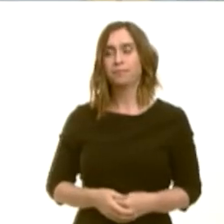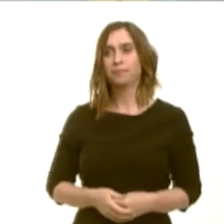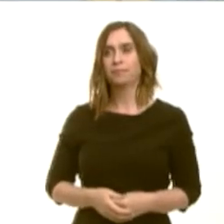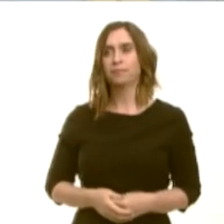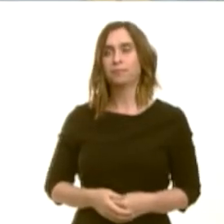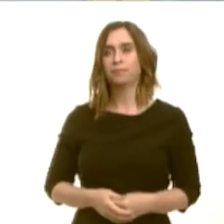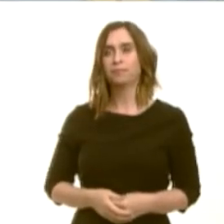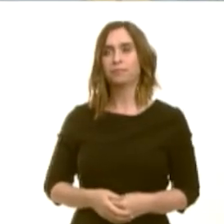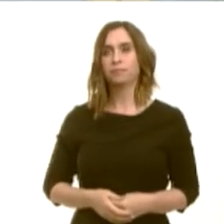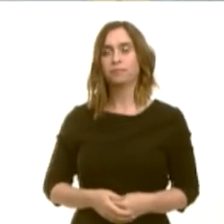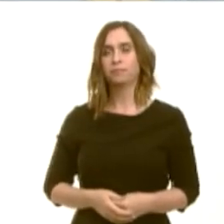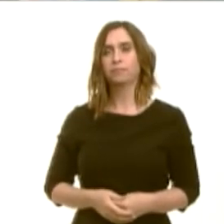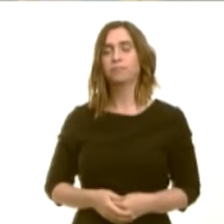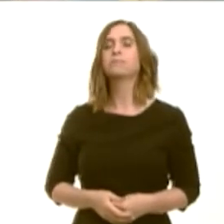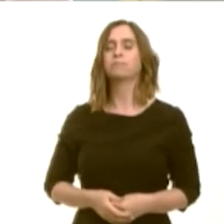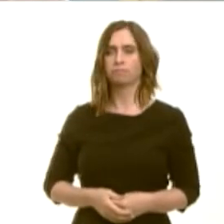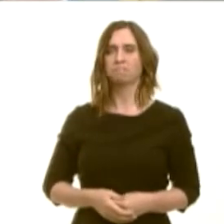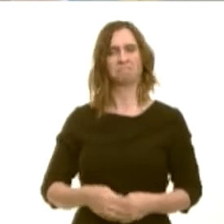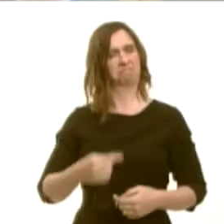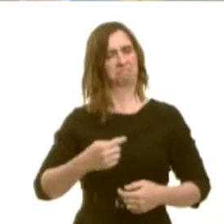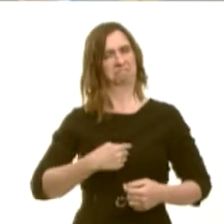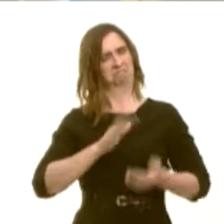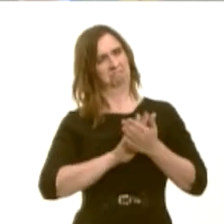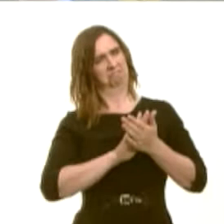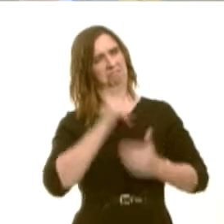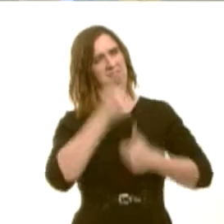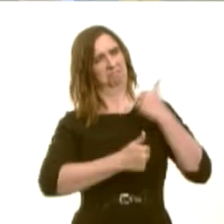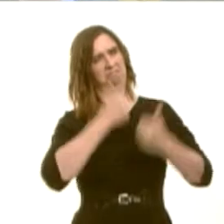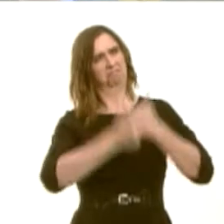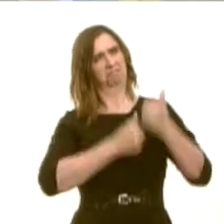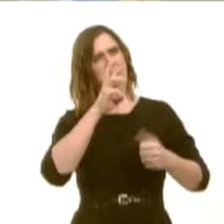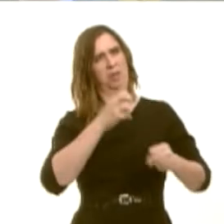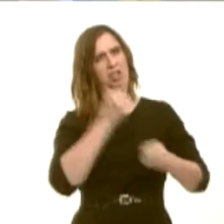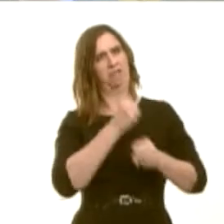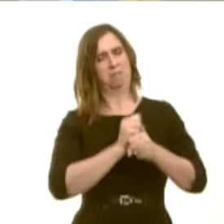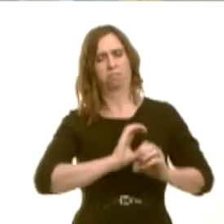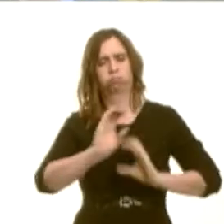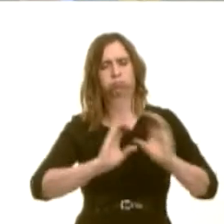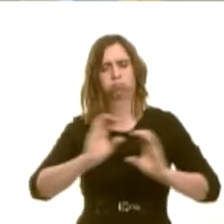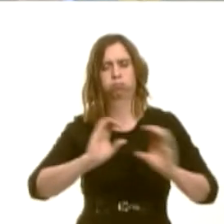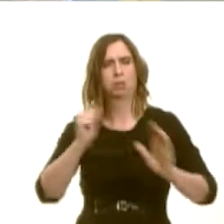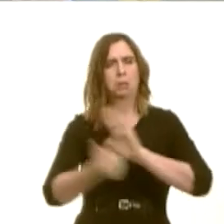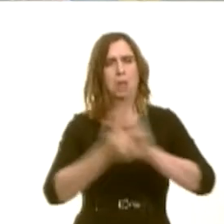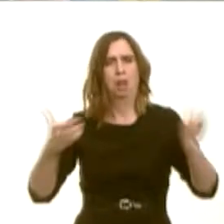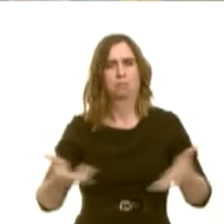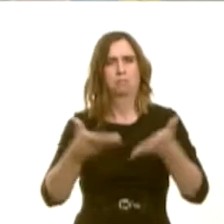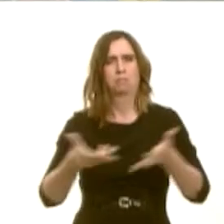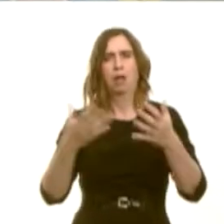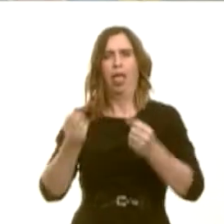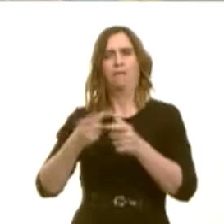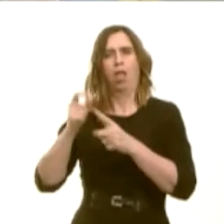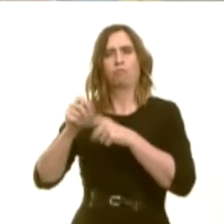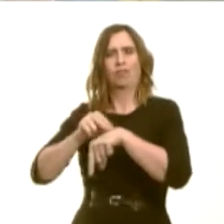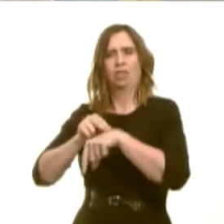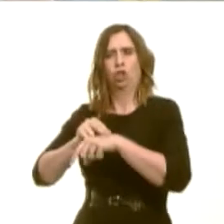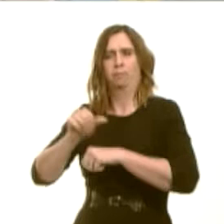Diolch, Llywydd. First Minister, I'm proud of this Welsh Government's record on investment in skills, and particularly our apprenticeship programme and Jobs